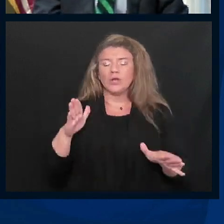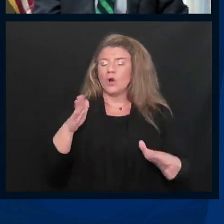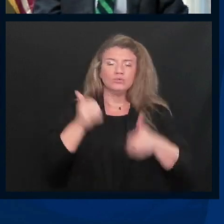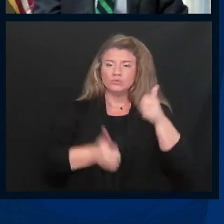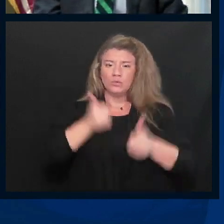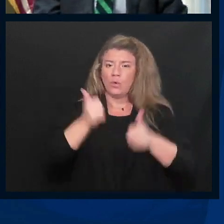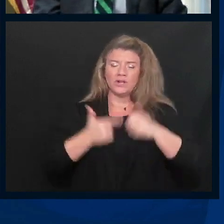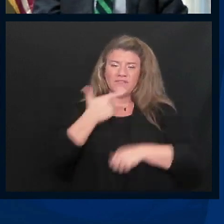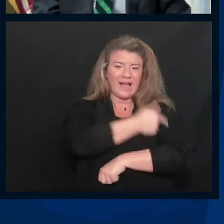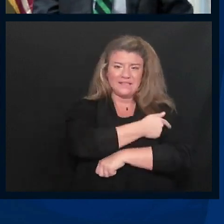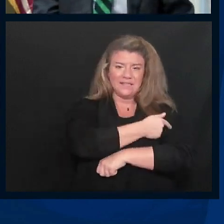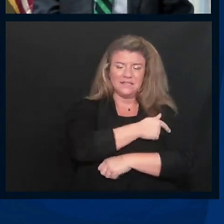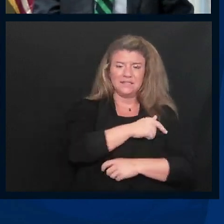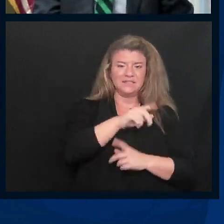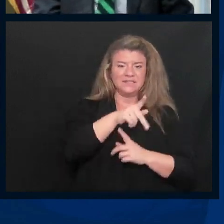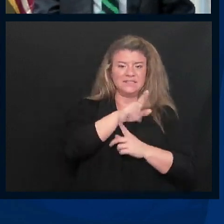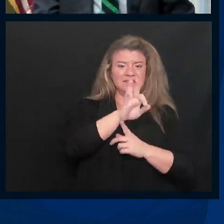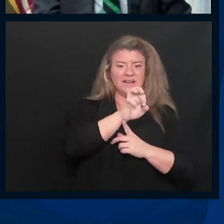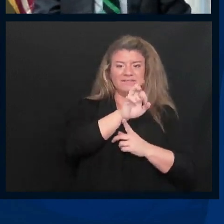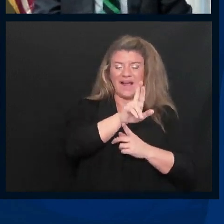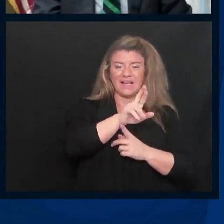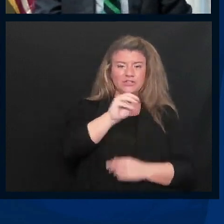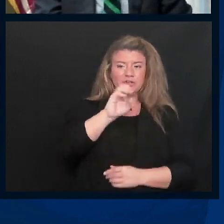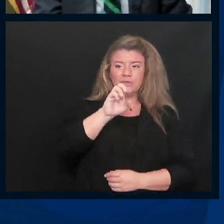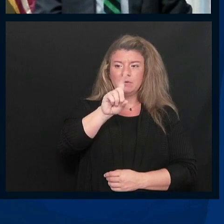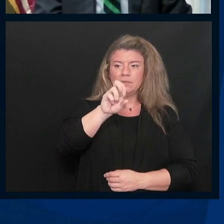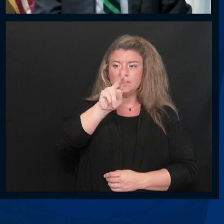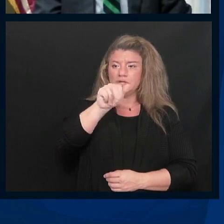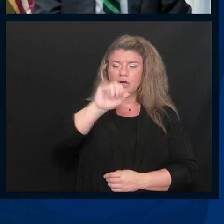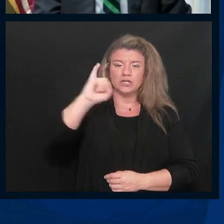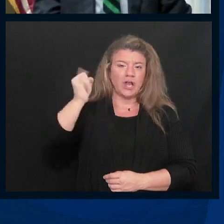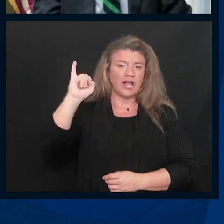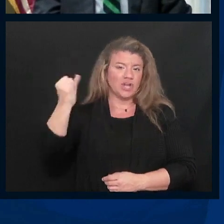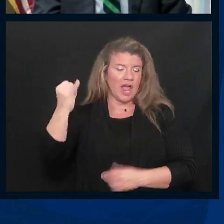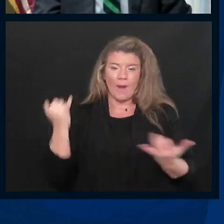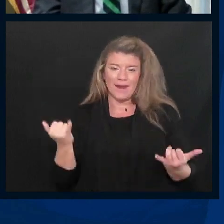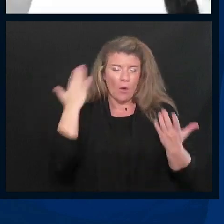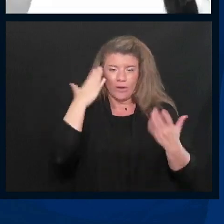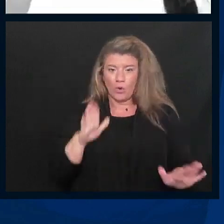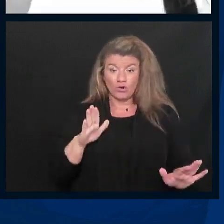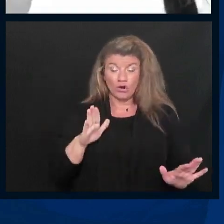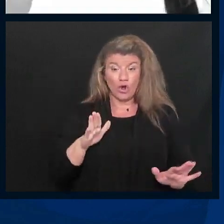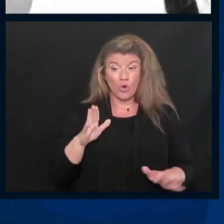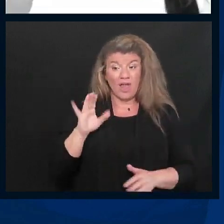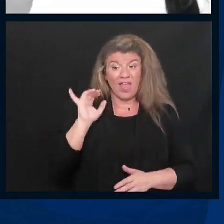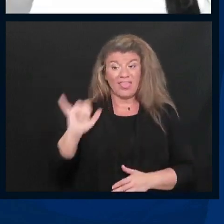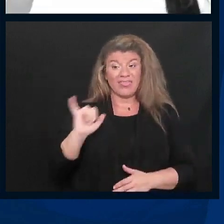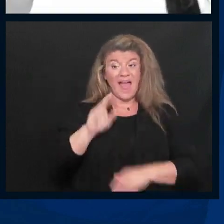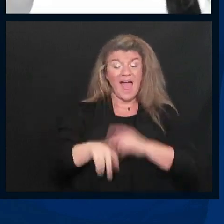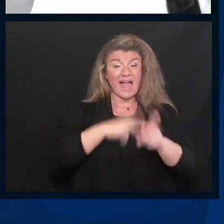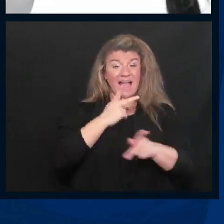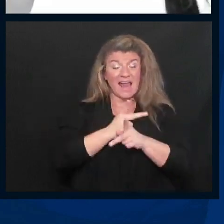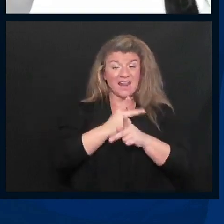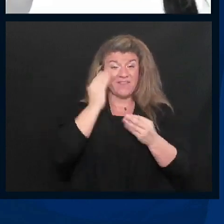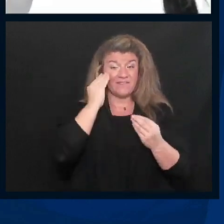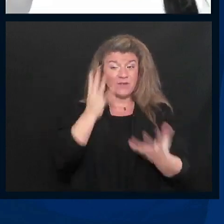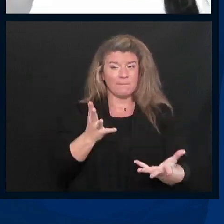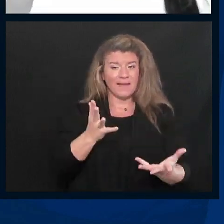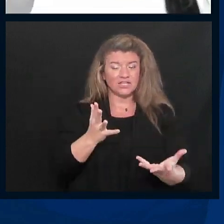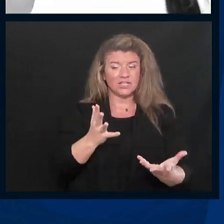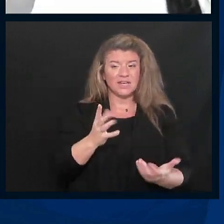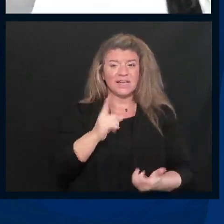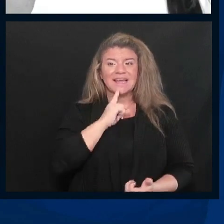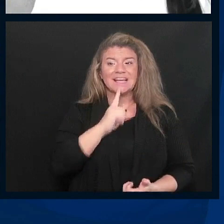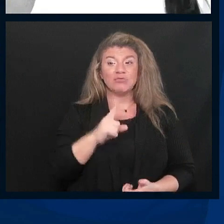if it's a Pfizer, Moderna, or J&J right now. Right now, that kind of information is really in the